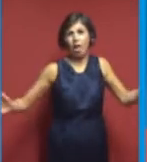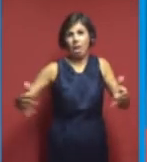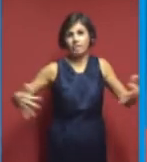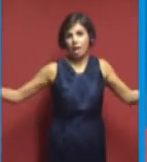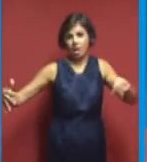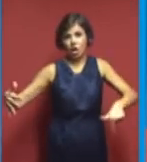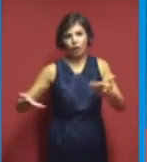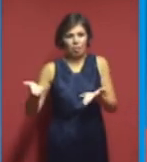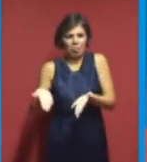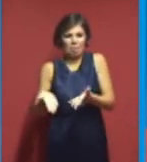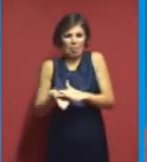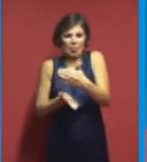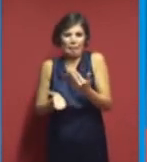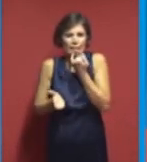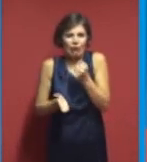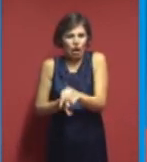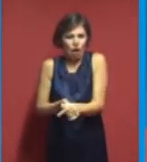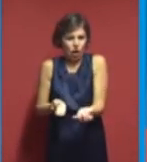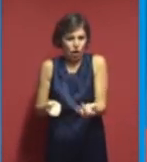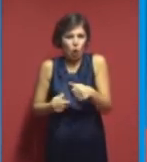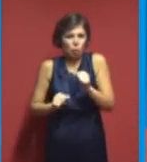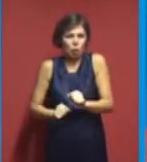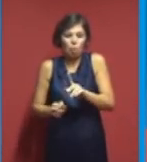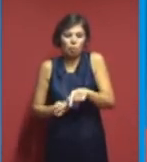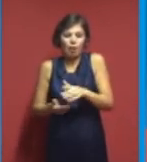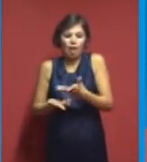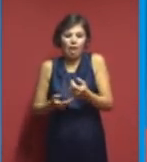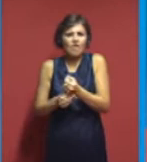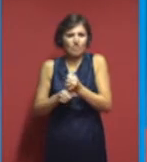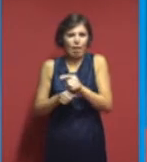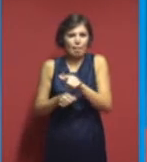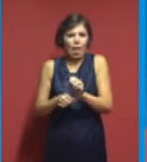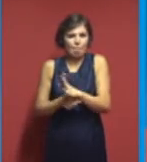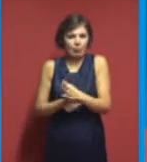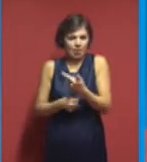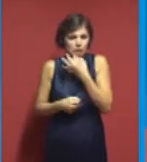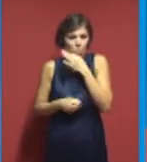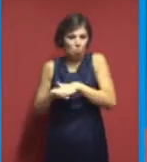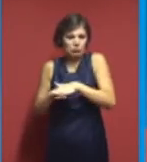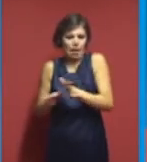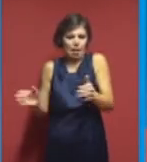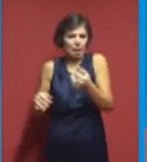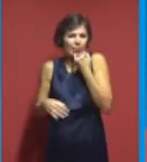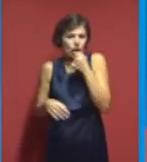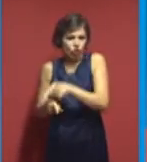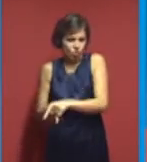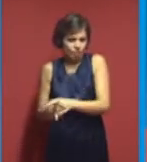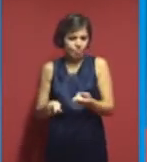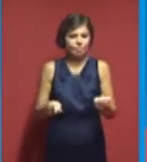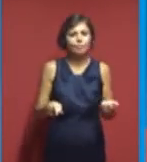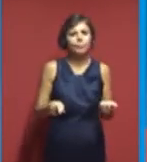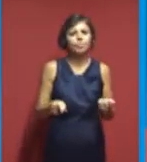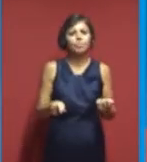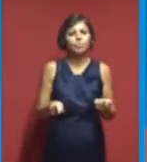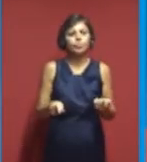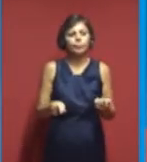today, right? But what is more important is how these creations, they went a step